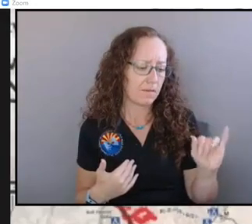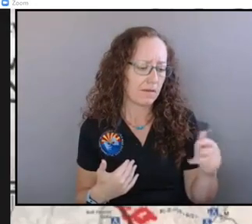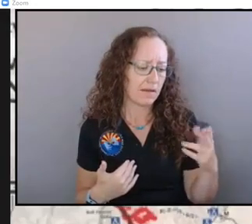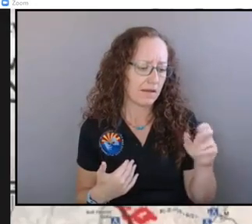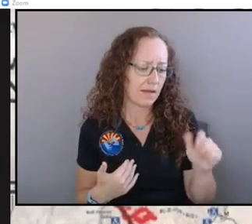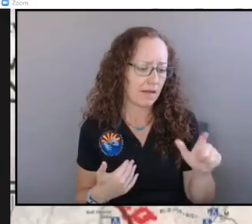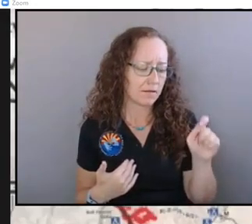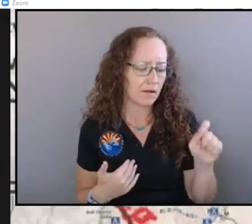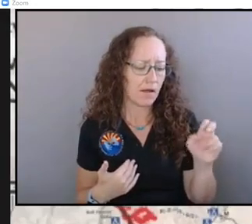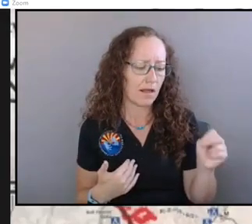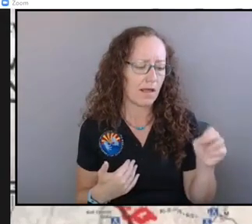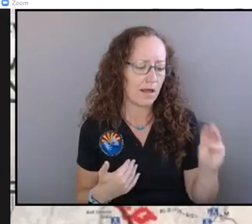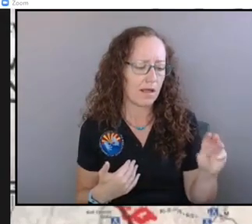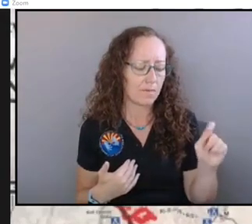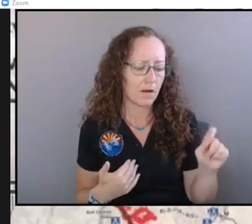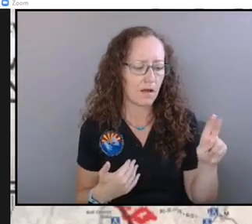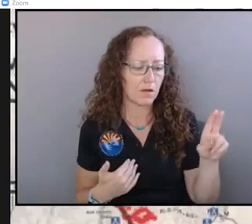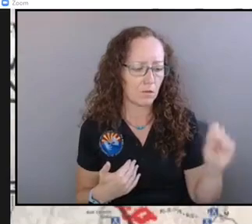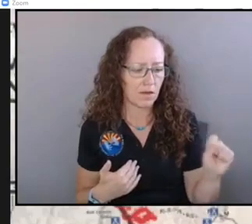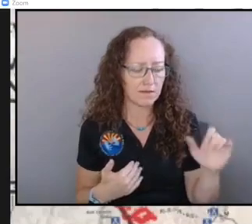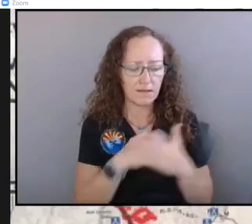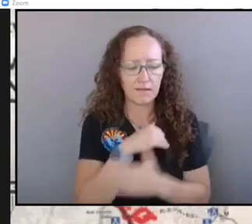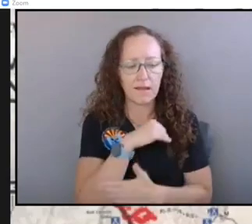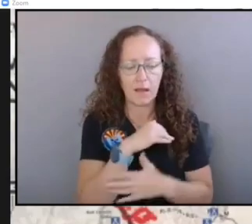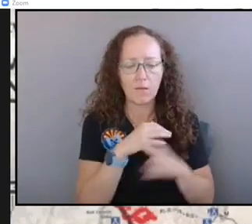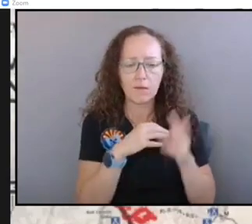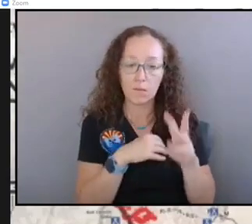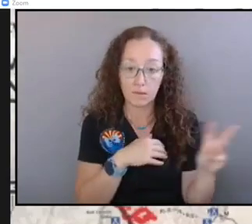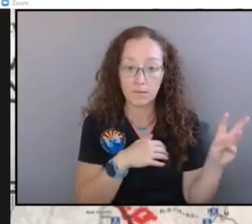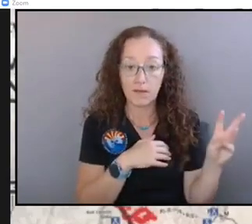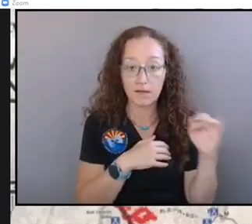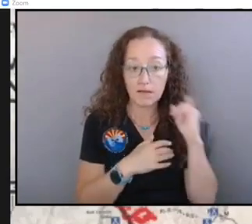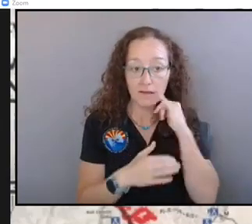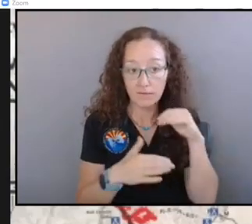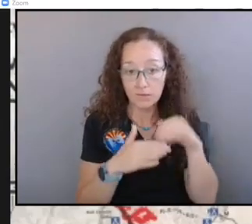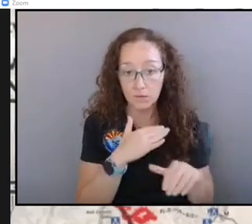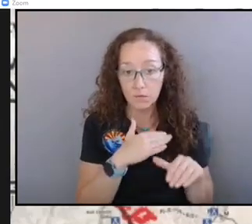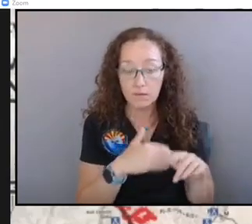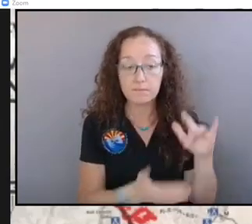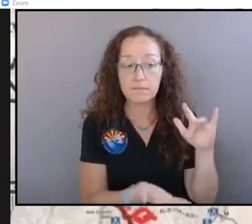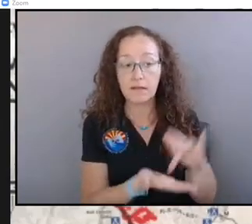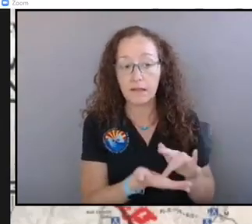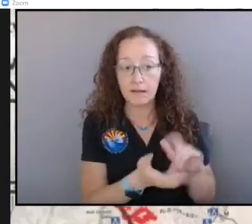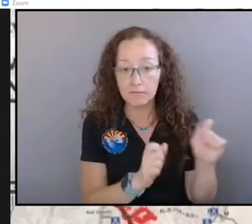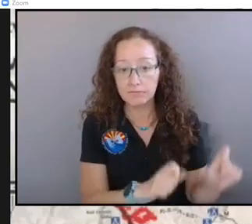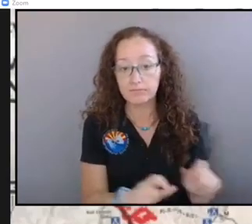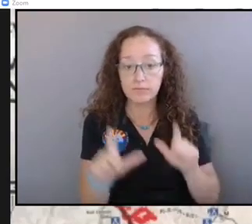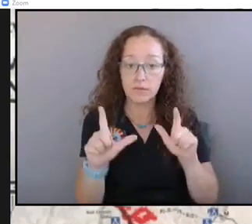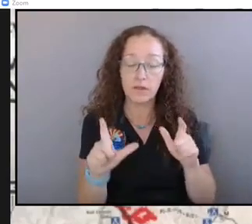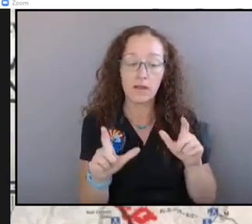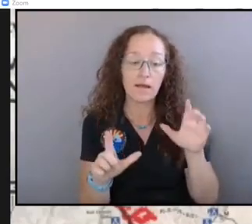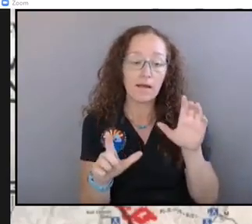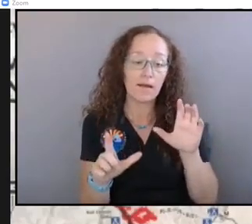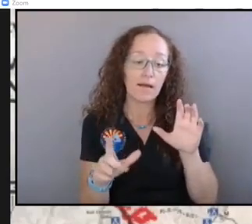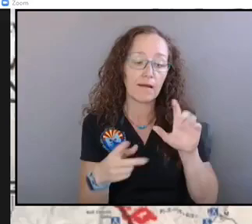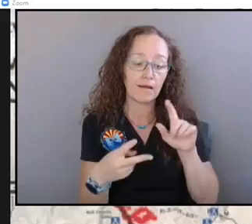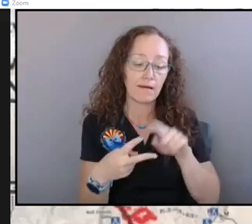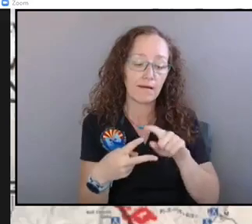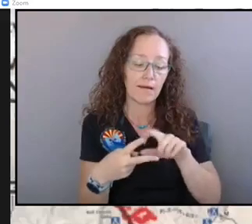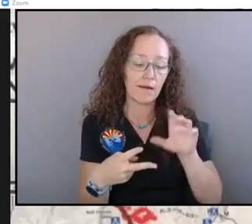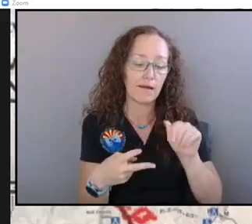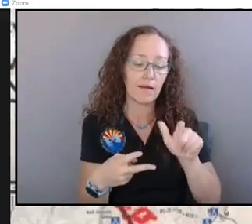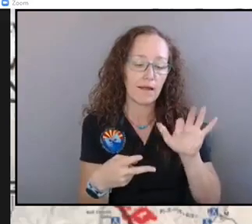co.sanmiguel.nm.us. That's our county website. If you get in there, you can click the link, the Calf Canyon Hermits Peak Fire link, and there's a wealth